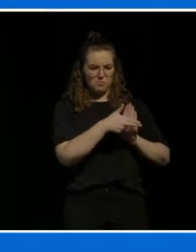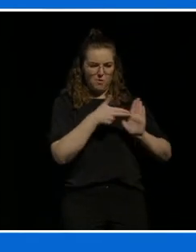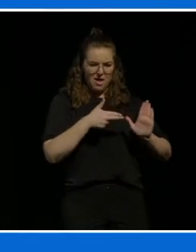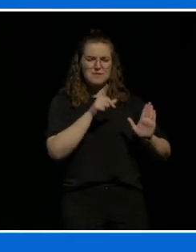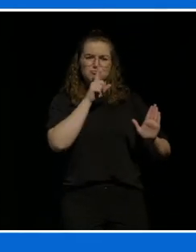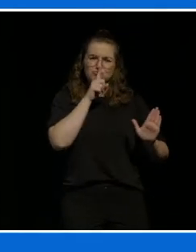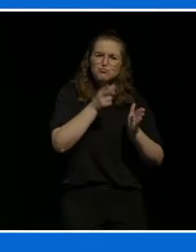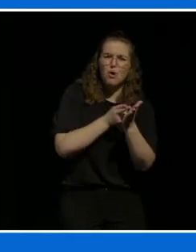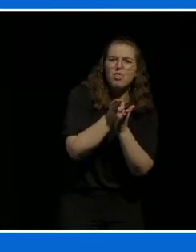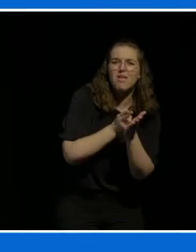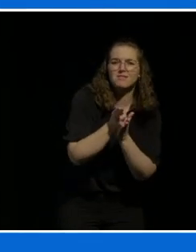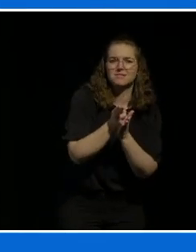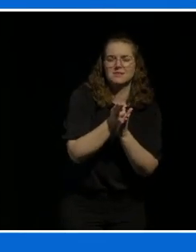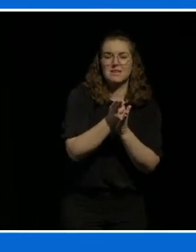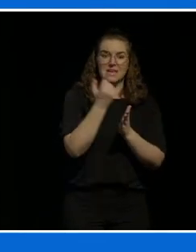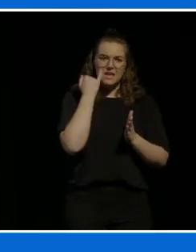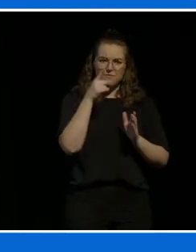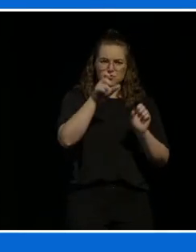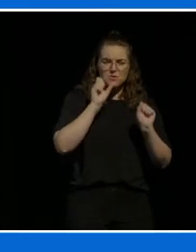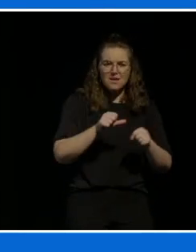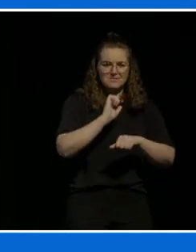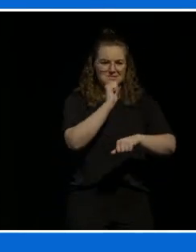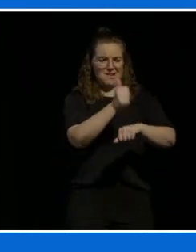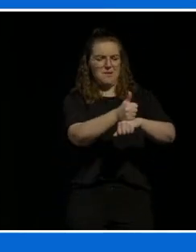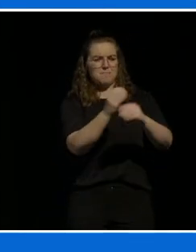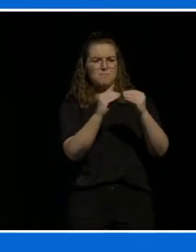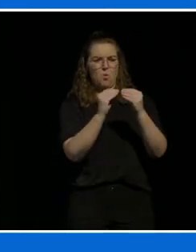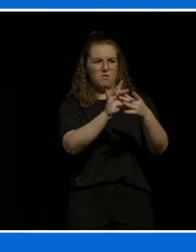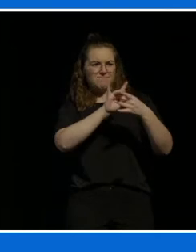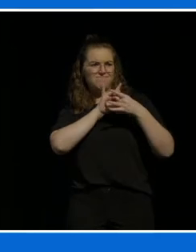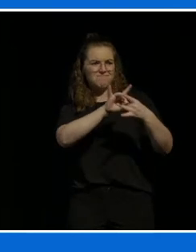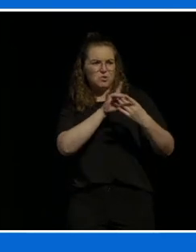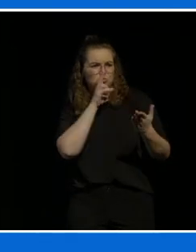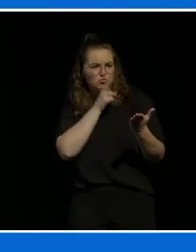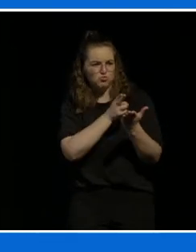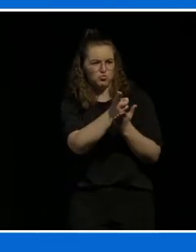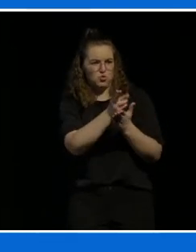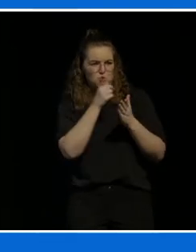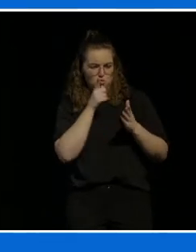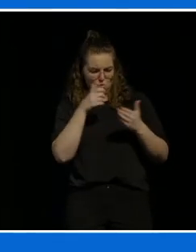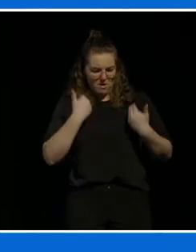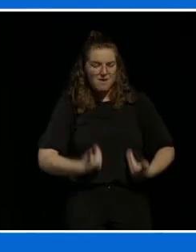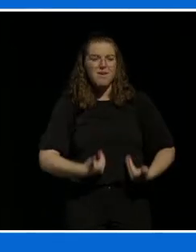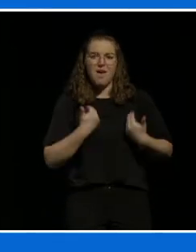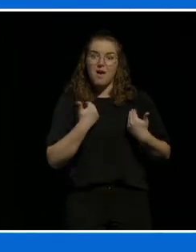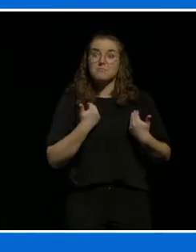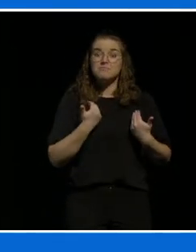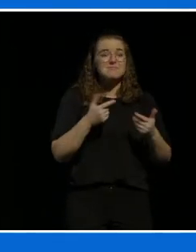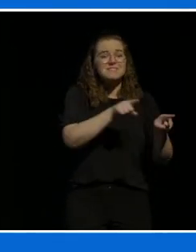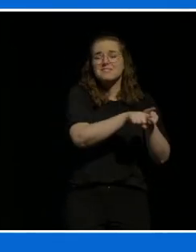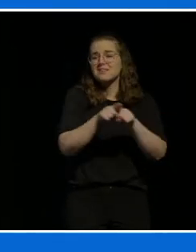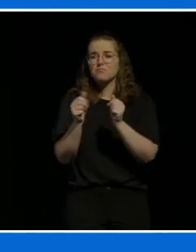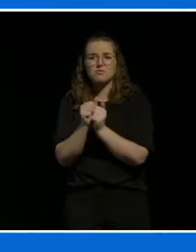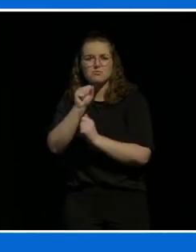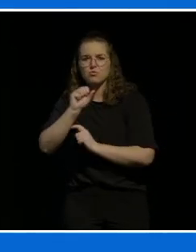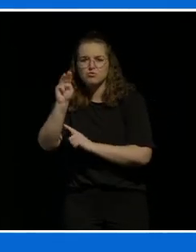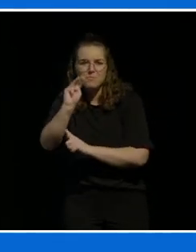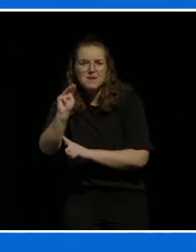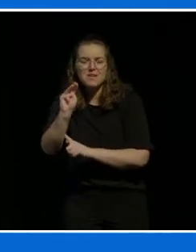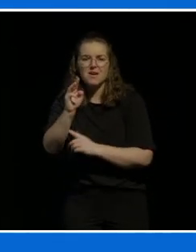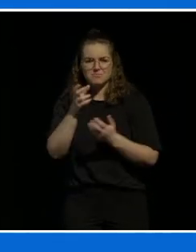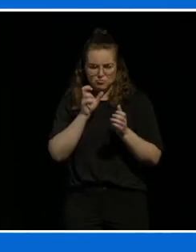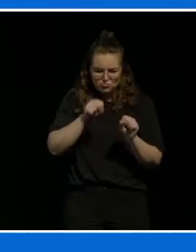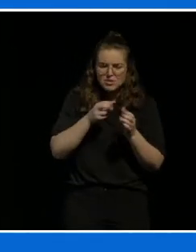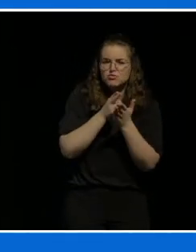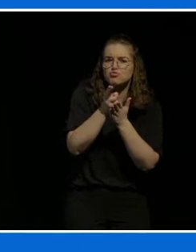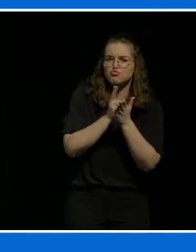build something that is true to who you are, the less it feels like work. And so when it comes to social media, it should be an extension of yourself. It shouldn't be something different that you're putting